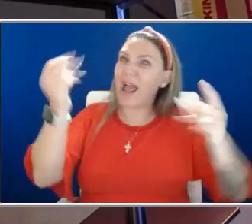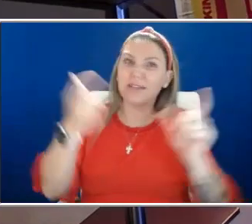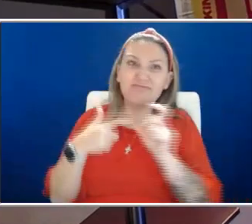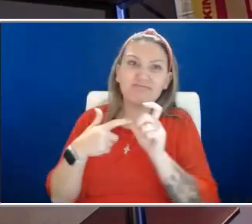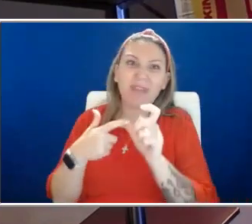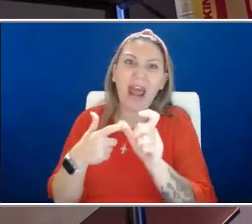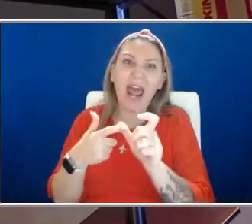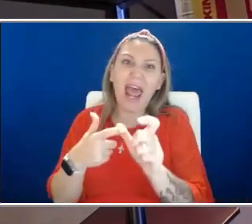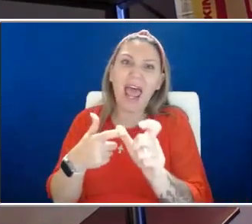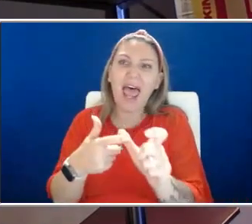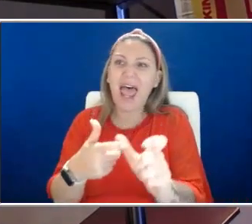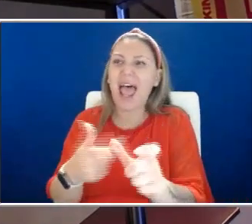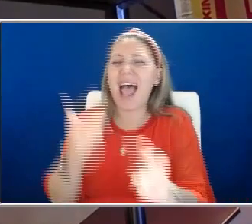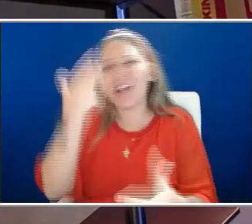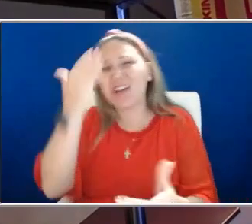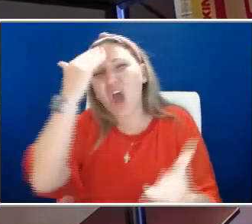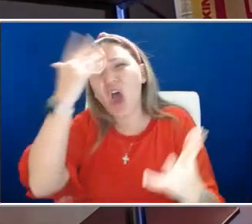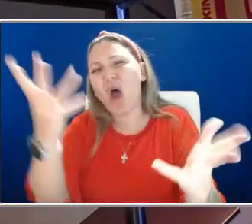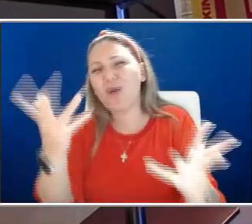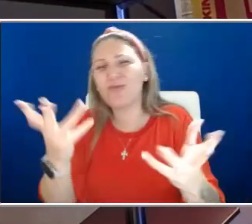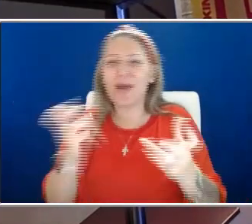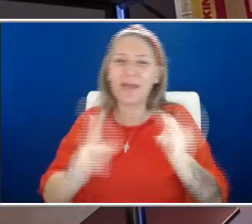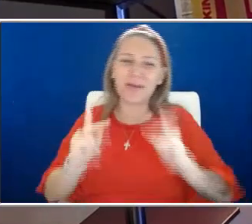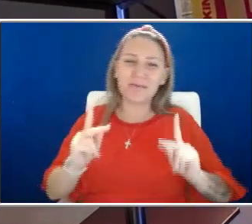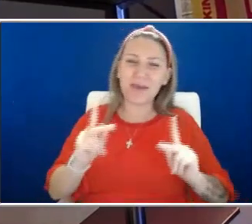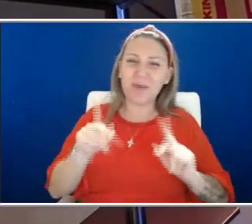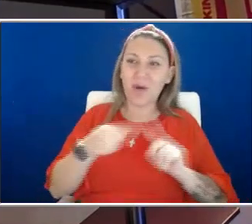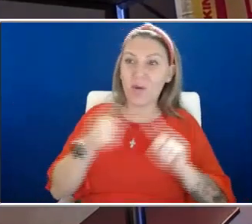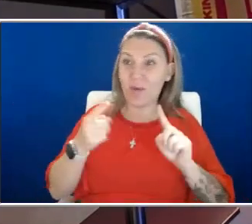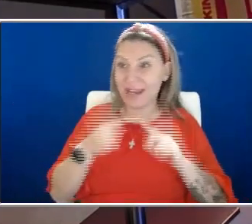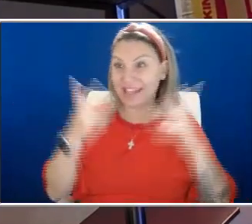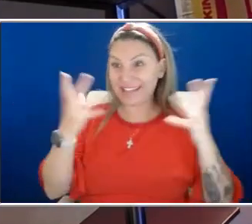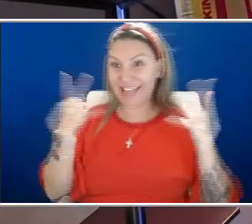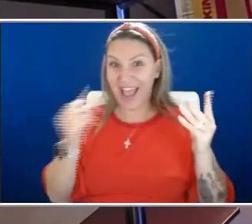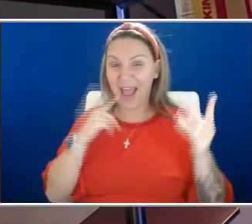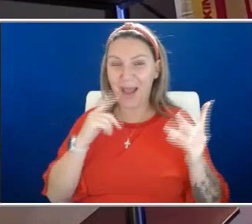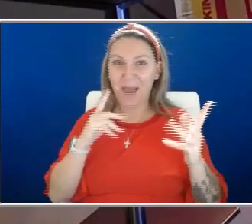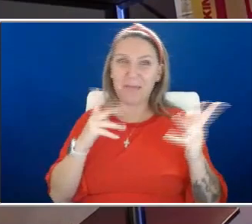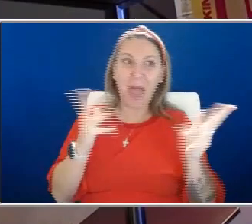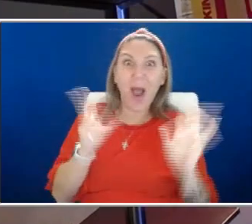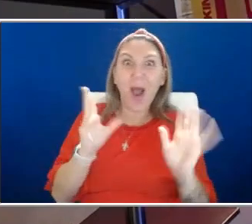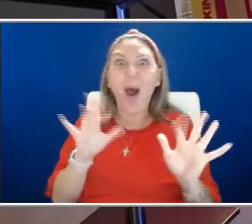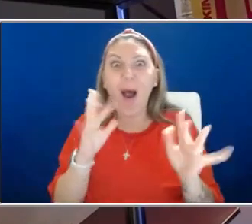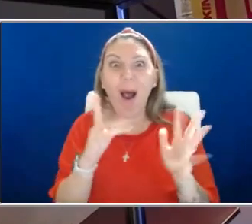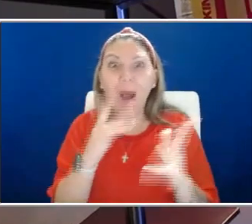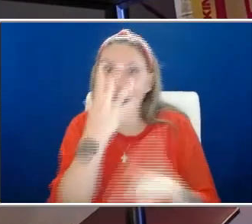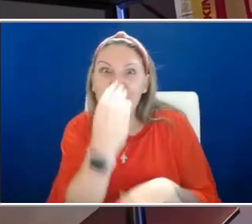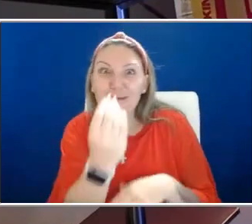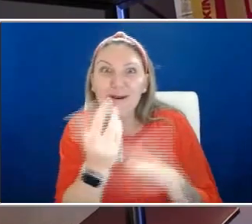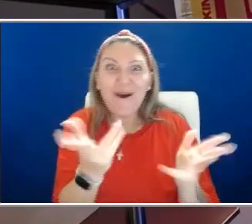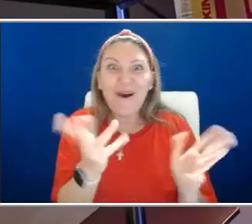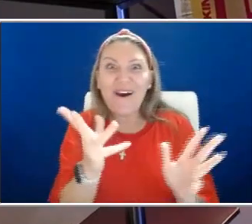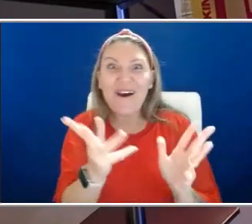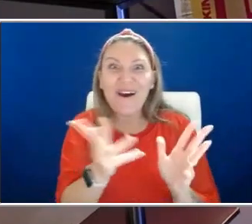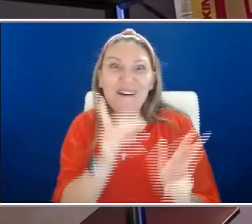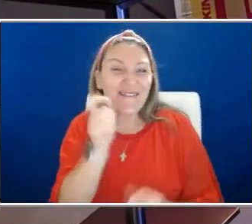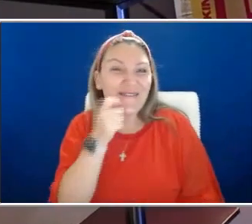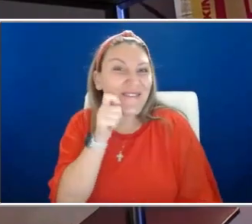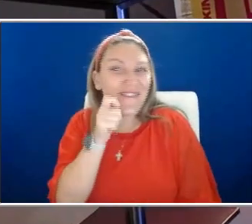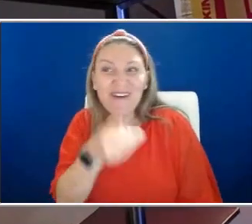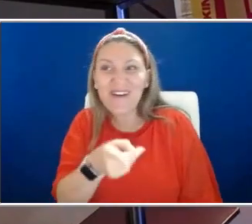field. So I know I'm one of those people when he comes out, Sean, I kind of geek out when the wolf comes out. I'm sorry, but that's just how it goes. Do you have any